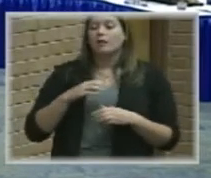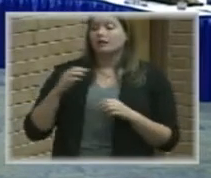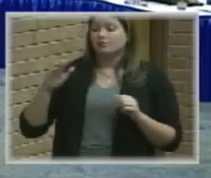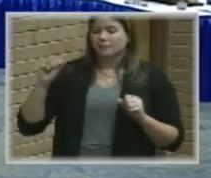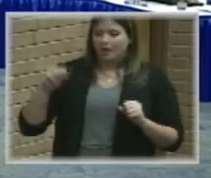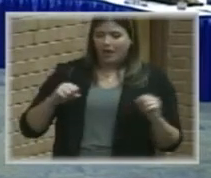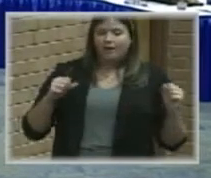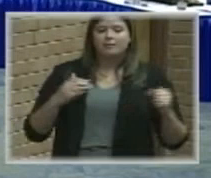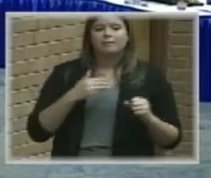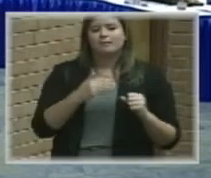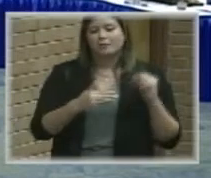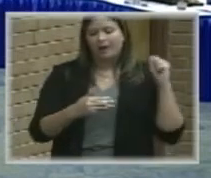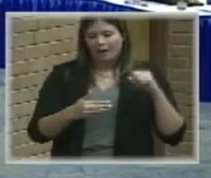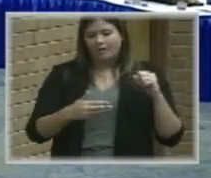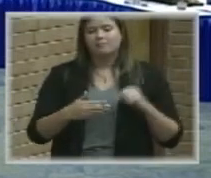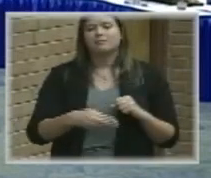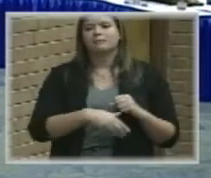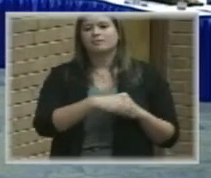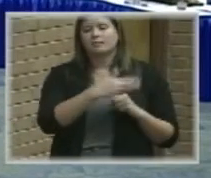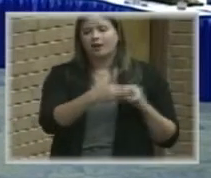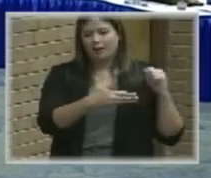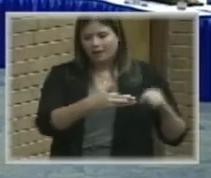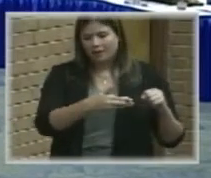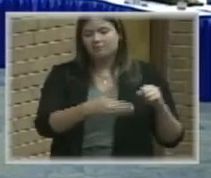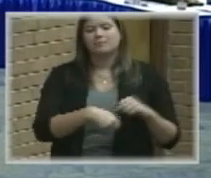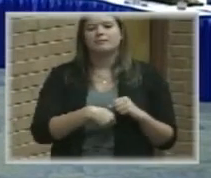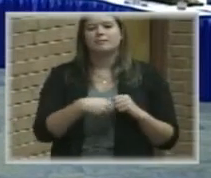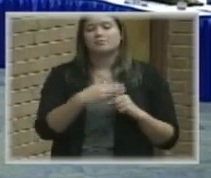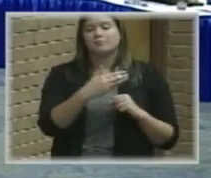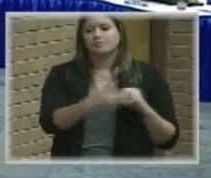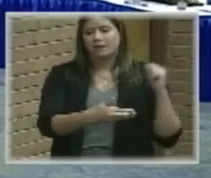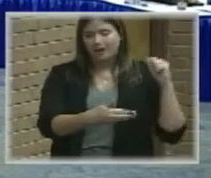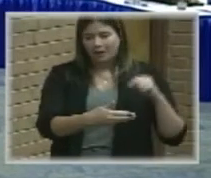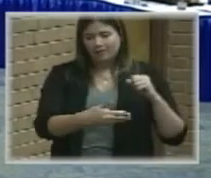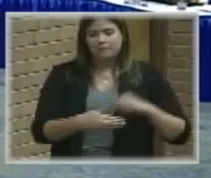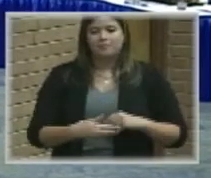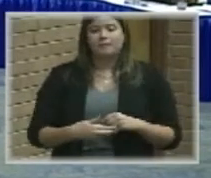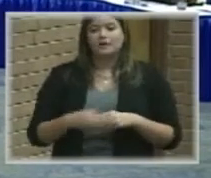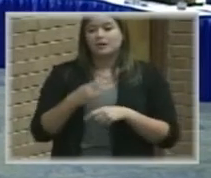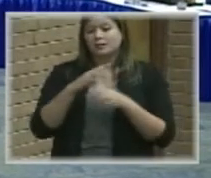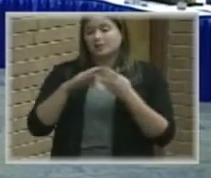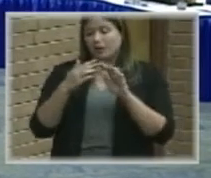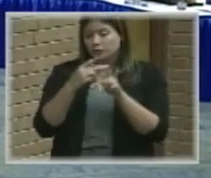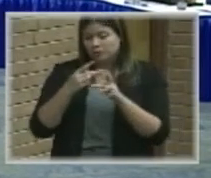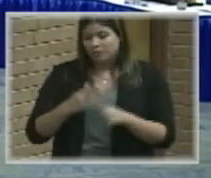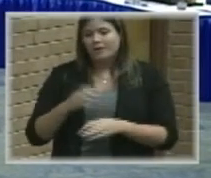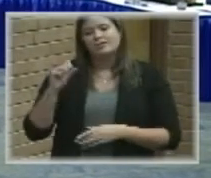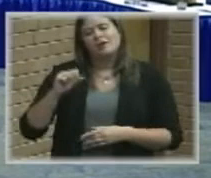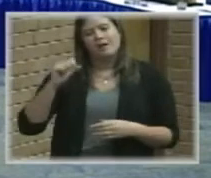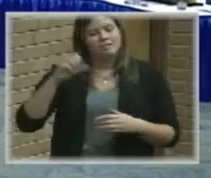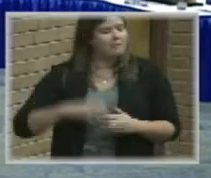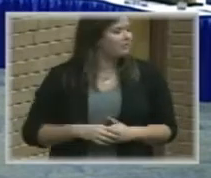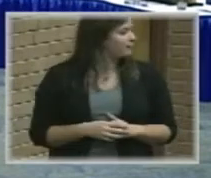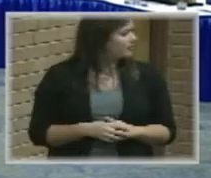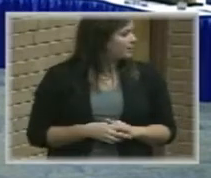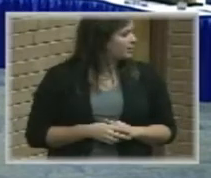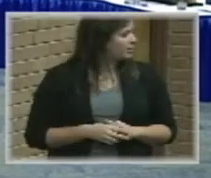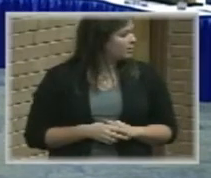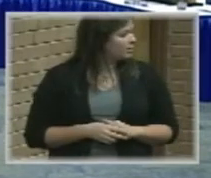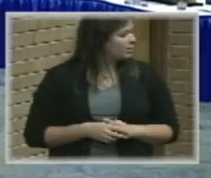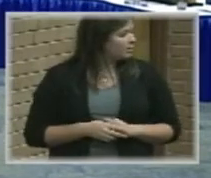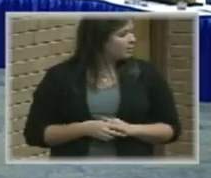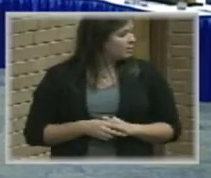Aye. Councilmember Werner? Aye. Councilmember Wilt? Aye. Councilmember Corrado? Aye. Supervisor Manley? Aye.